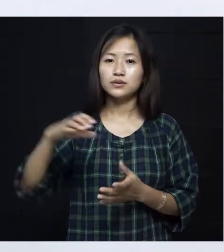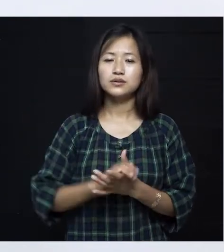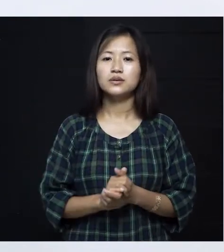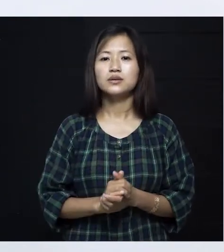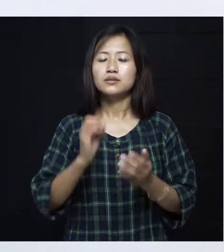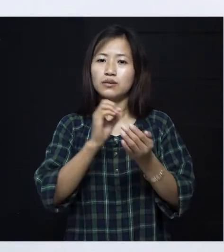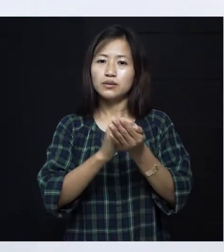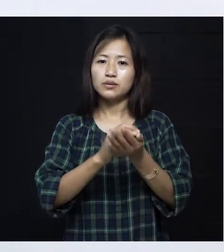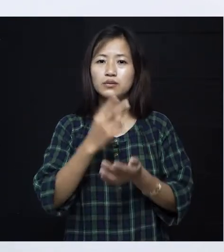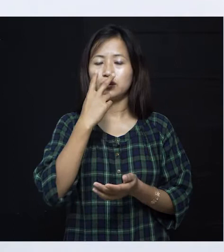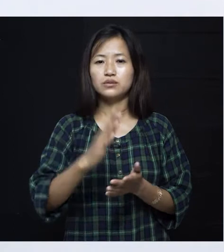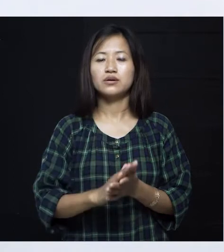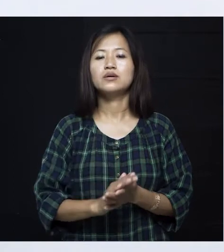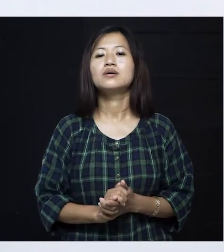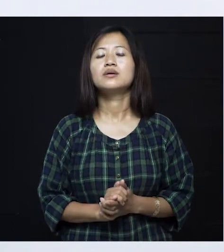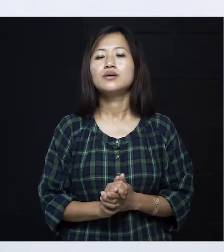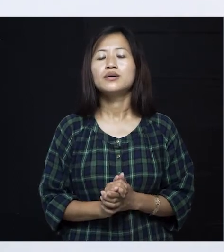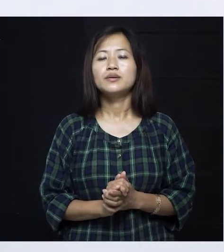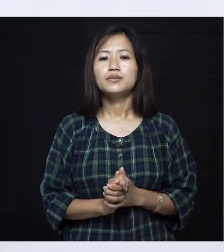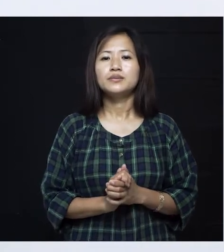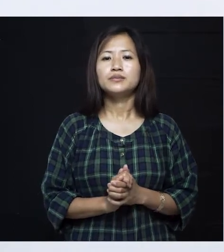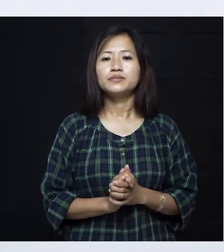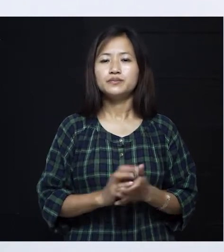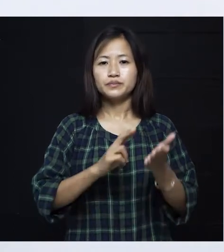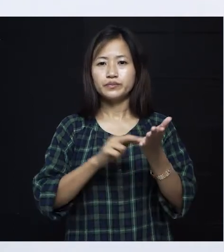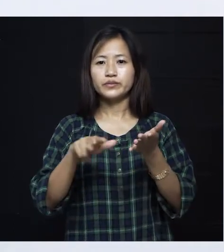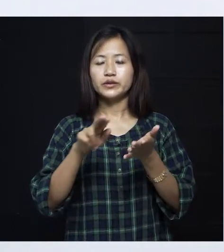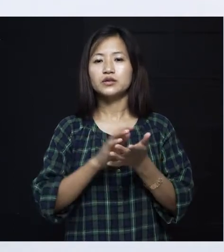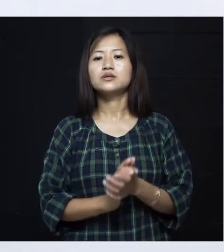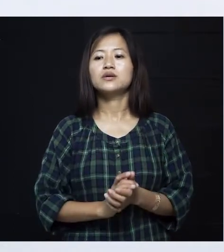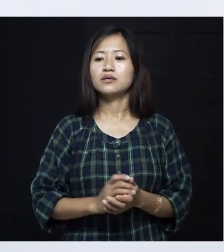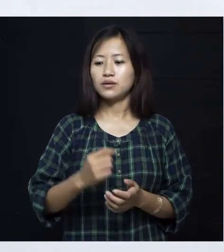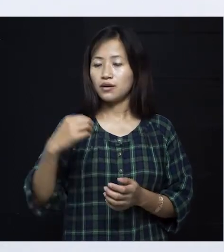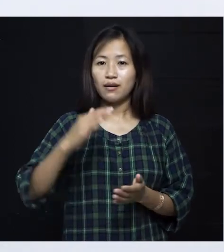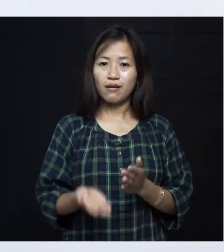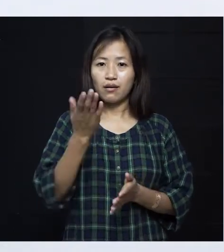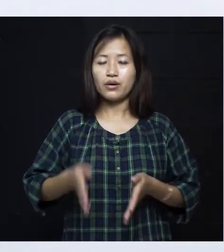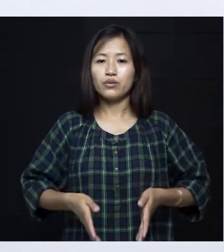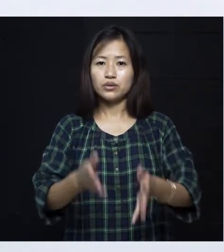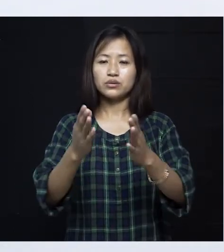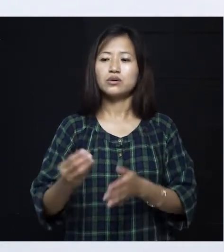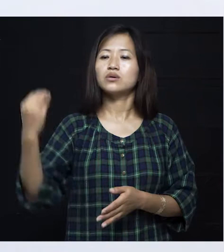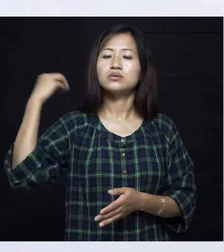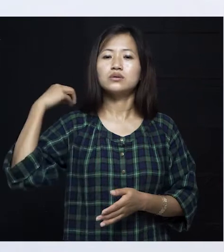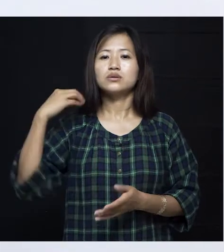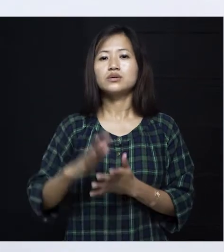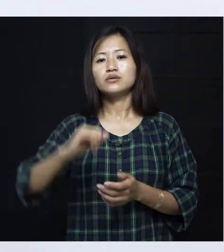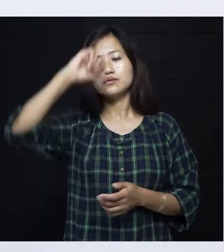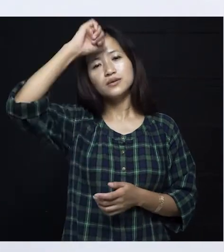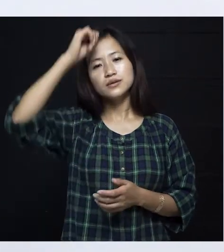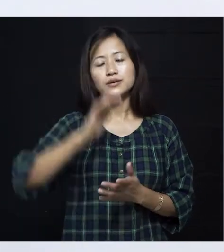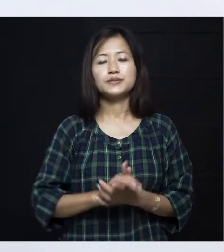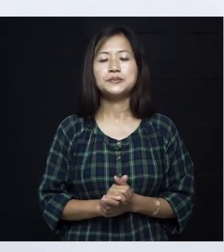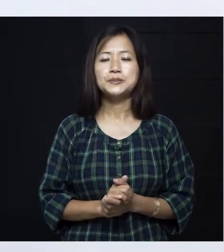again maintained or looked after by the National Highway Authority of India. Okay, so that is the